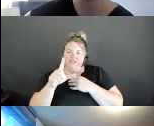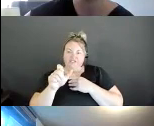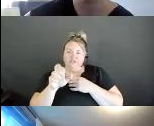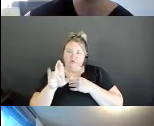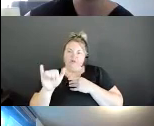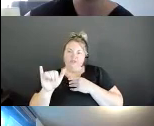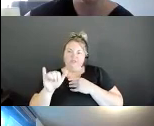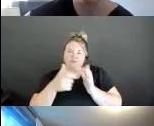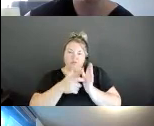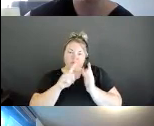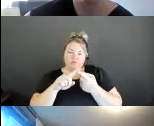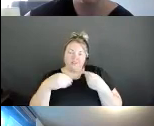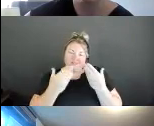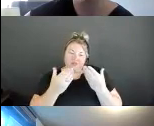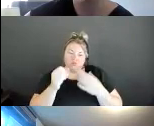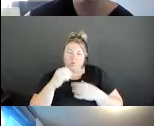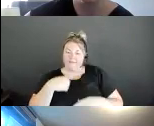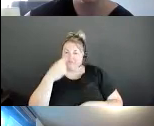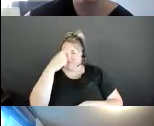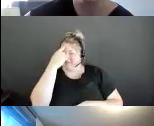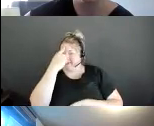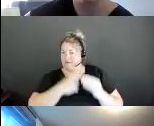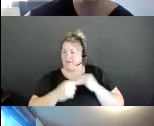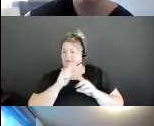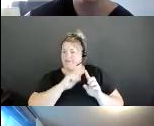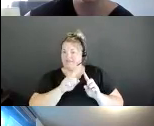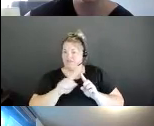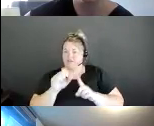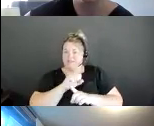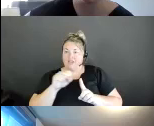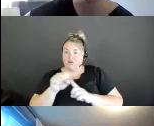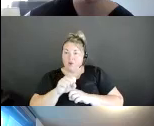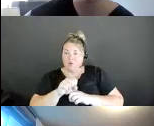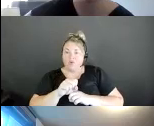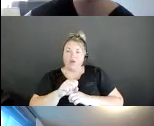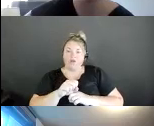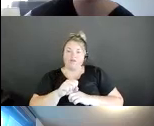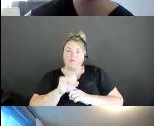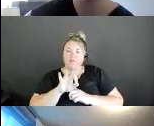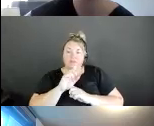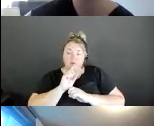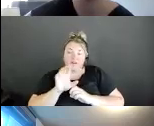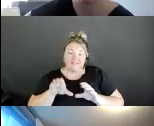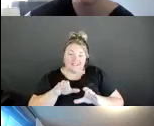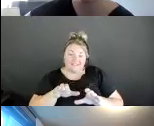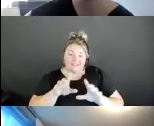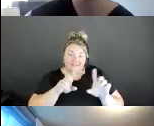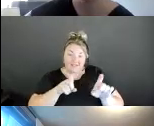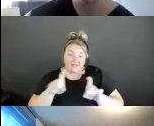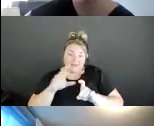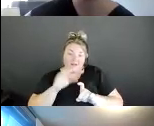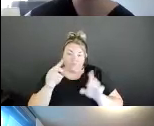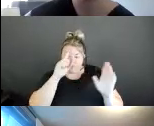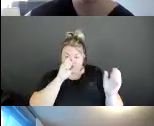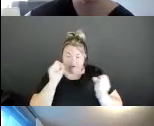So just thinking about the different scenarios on, whether they're conducting the assessment in strategic